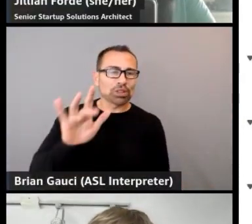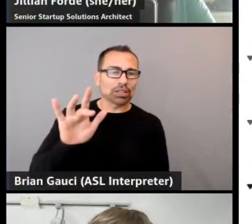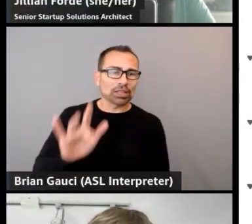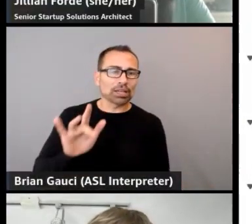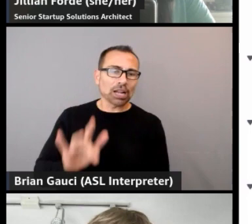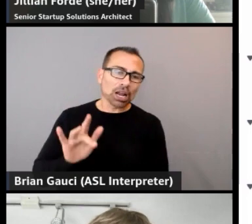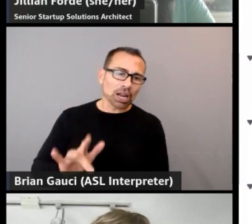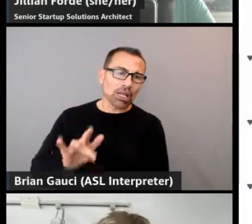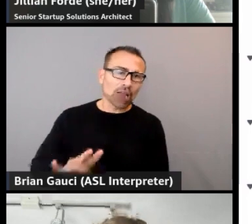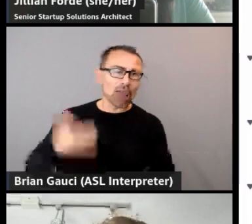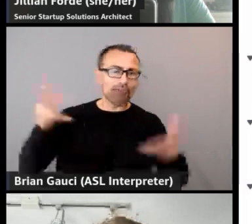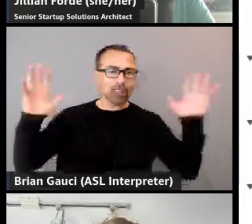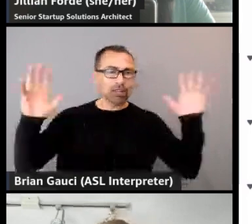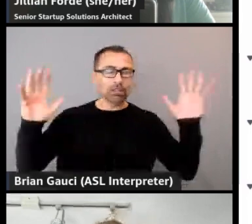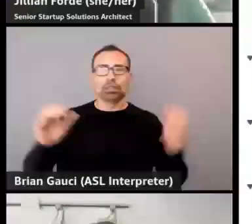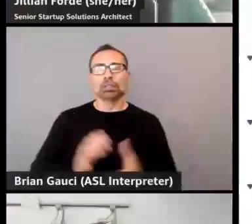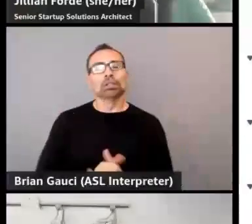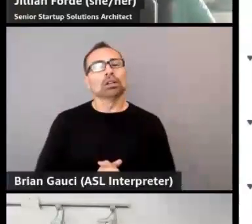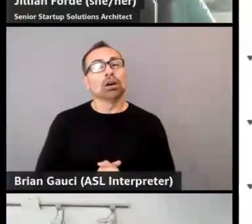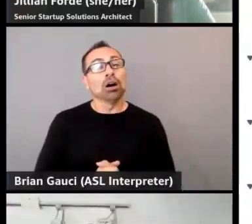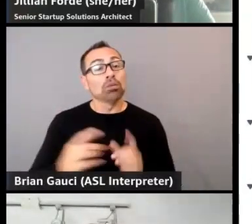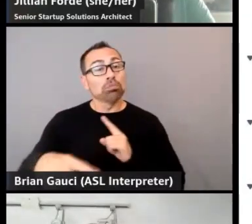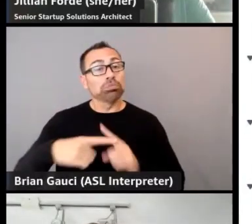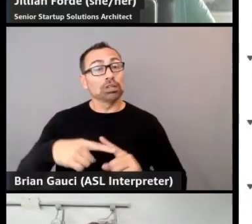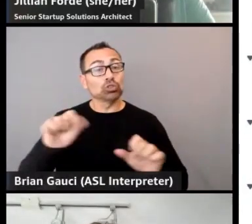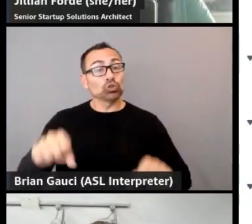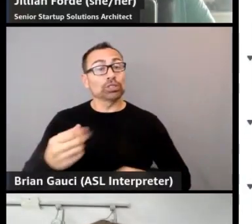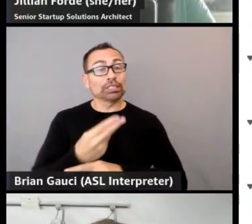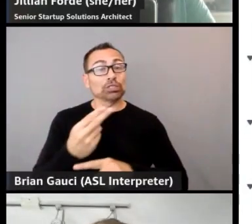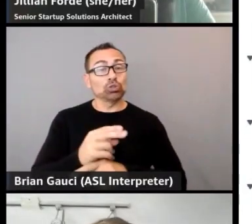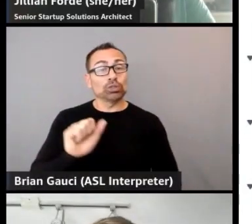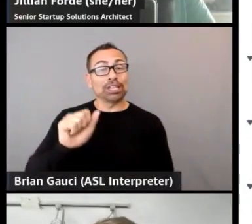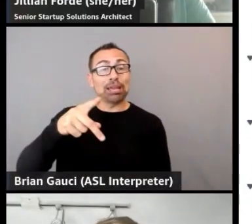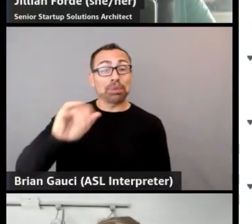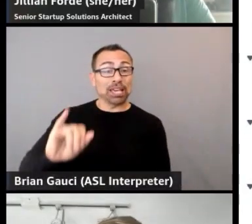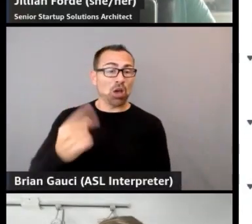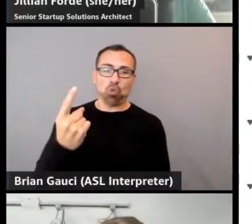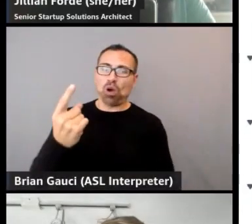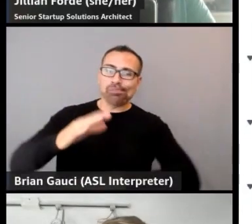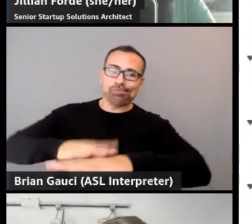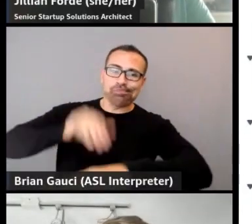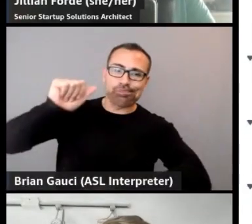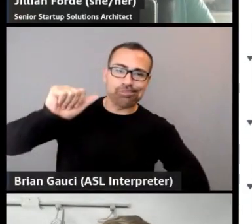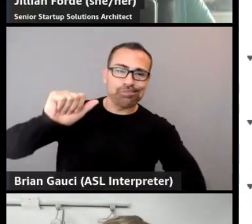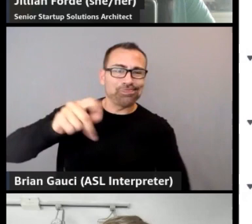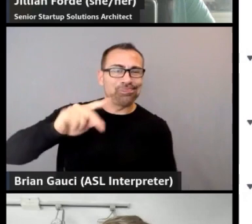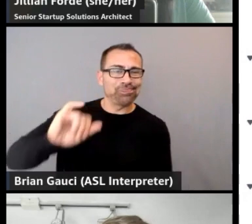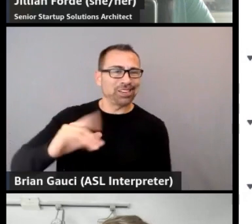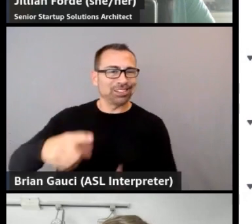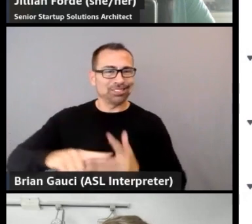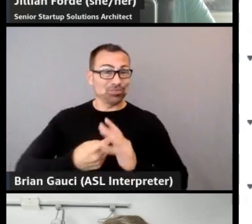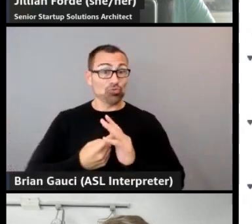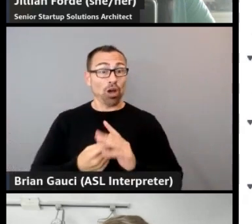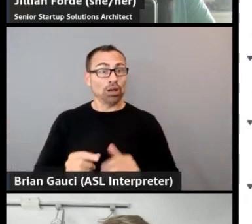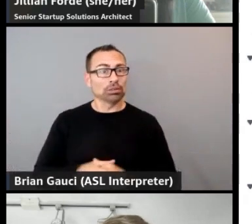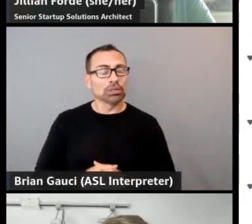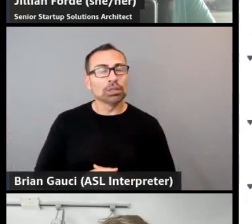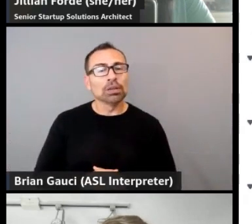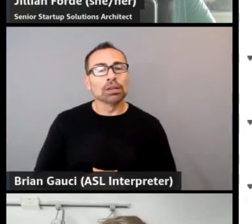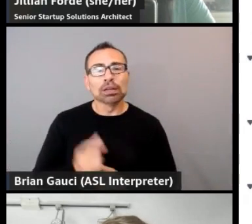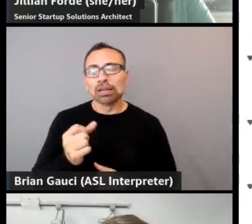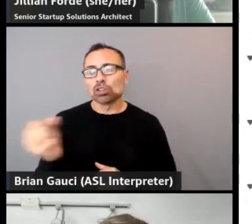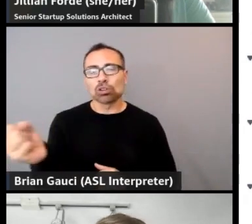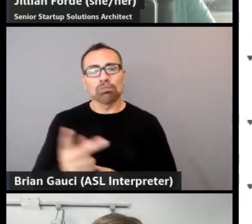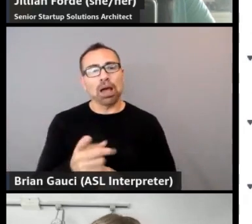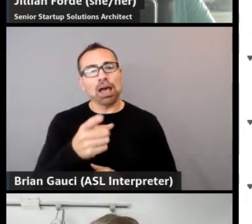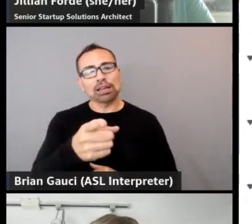also use the API with just one API call to start these runs as well. And you can come back in